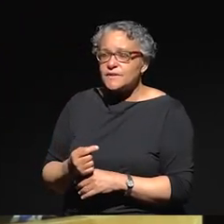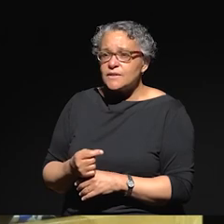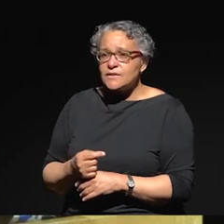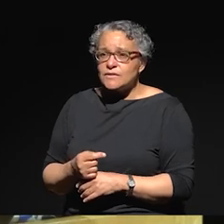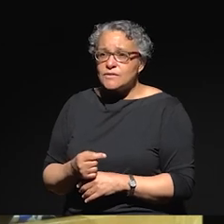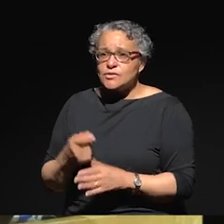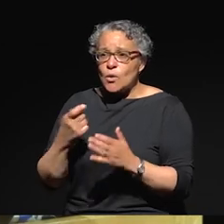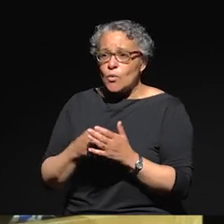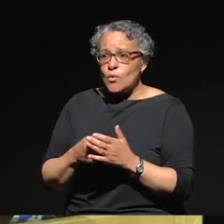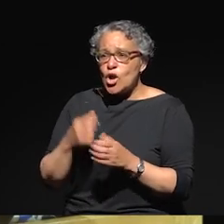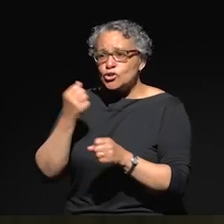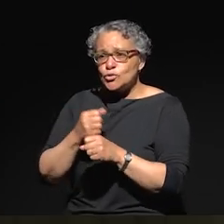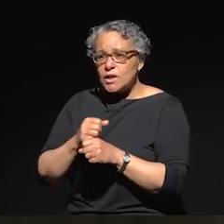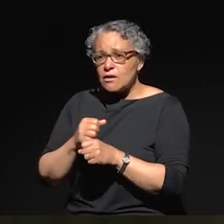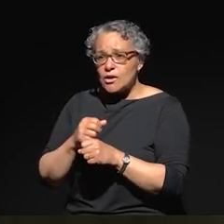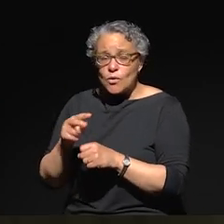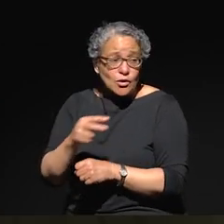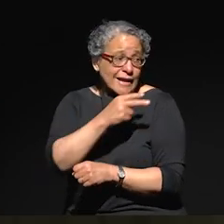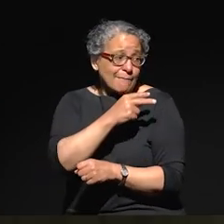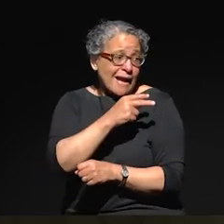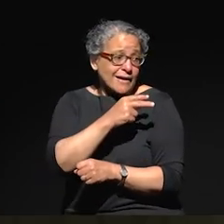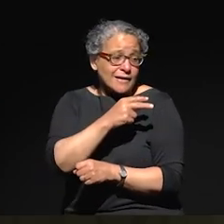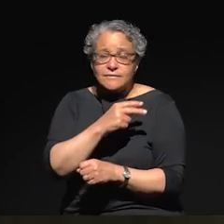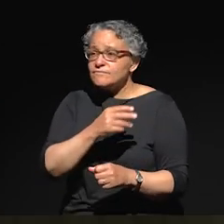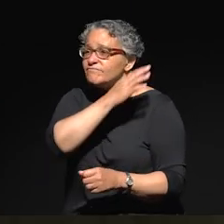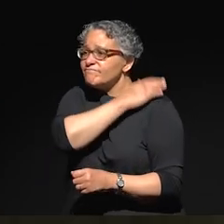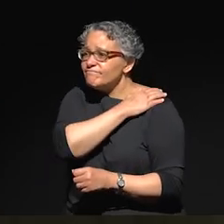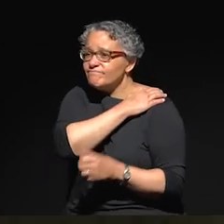holding paternalistically a little bit, guiding him with his hand on